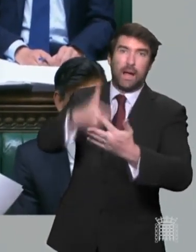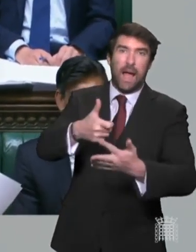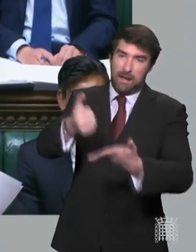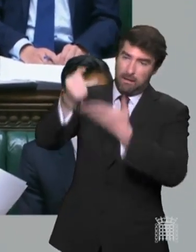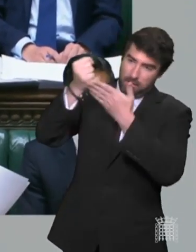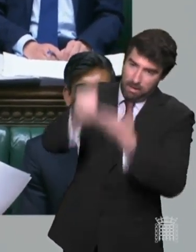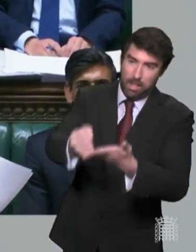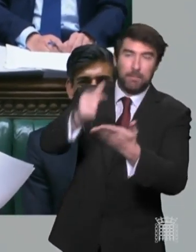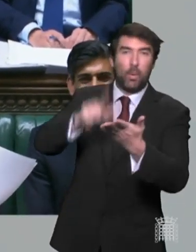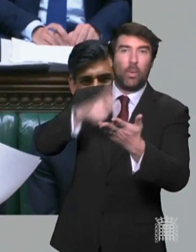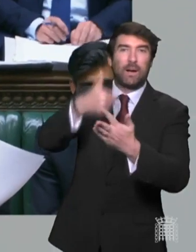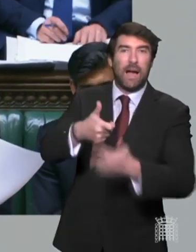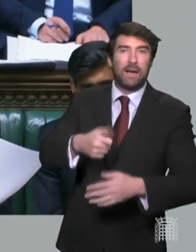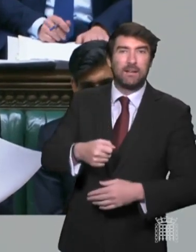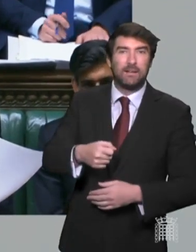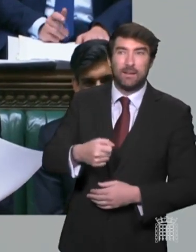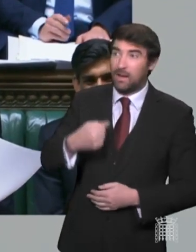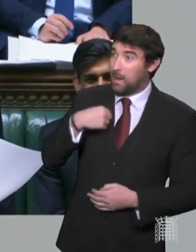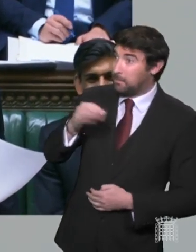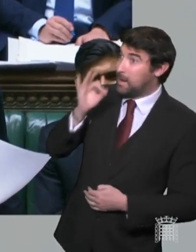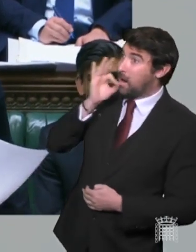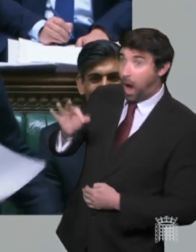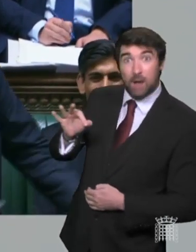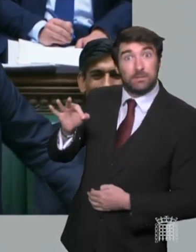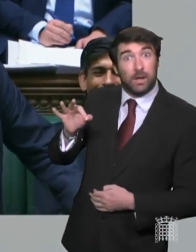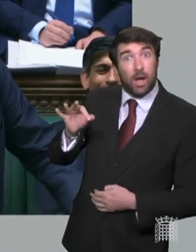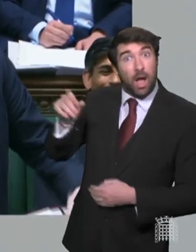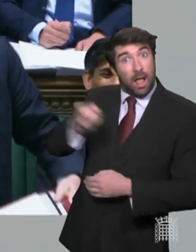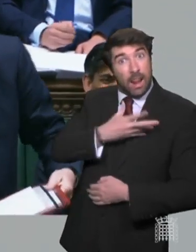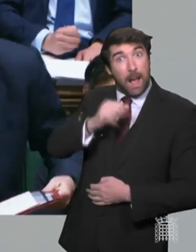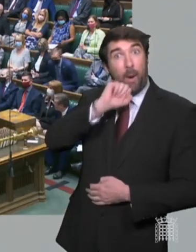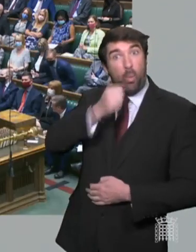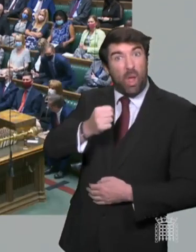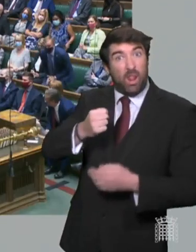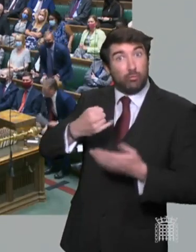Well, is the Labour Party really going to vote against the new beverage moment tonight?